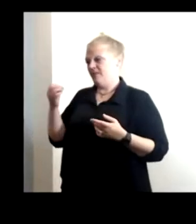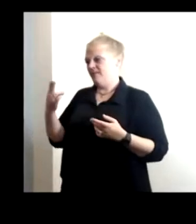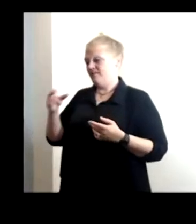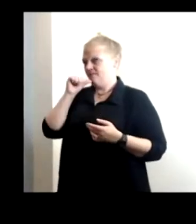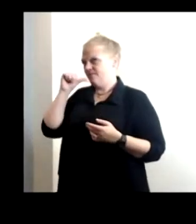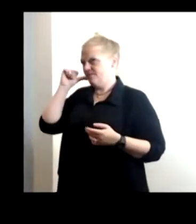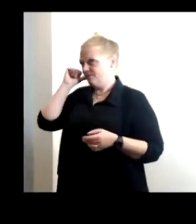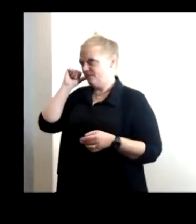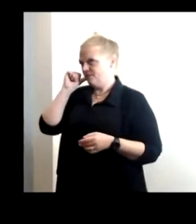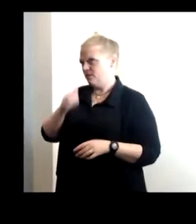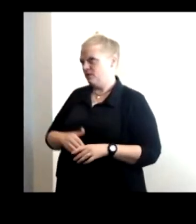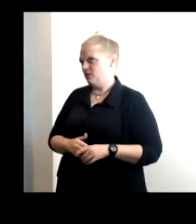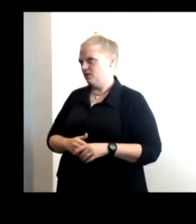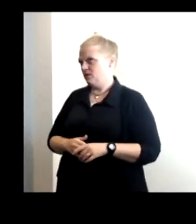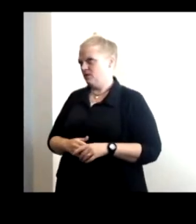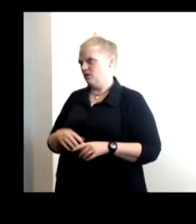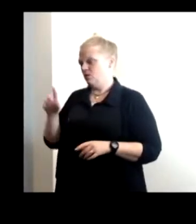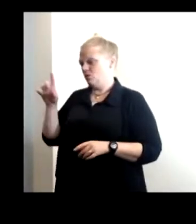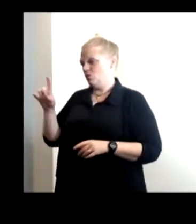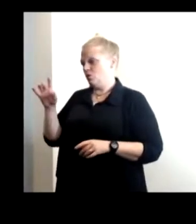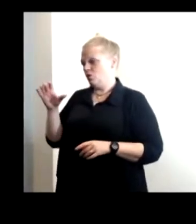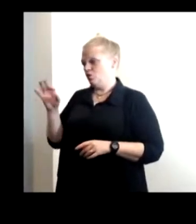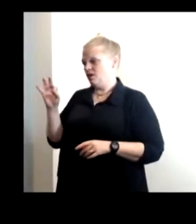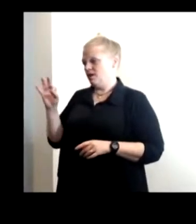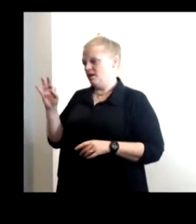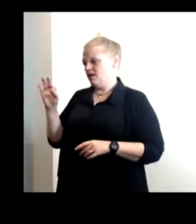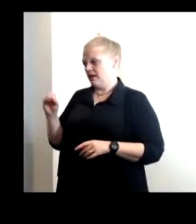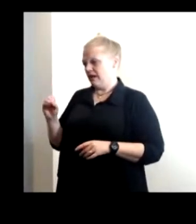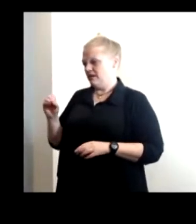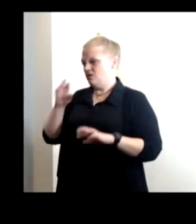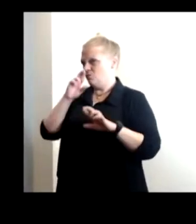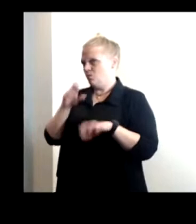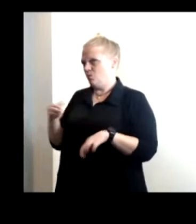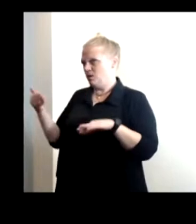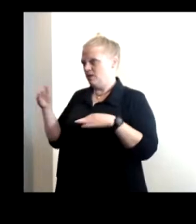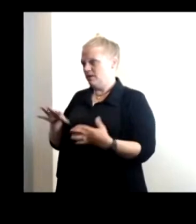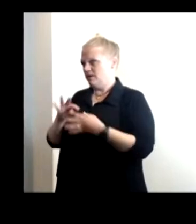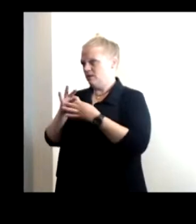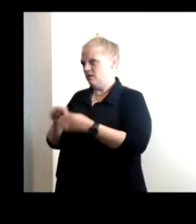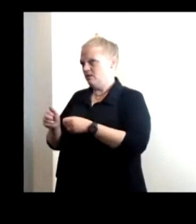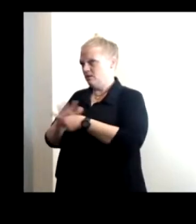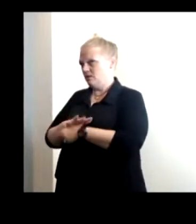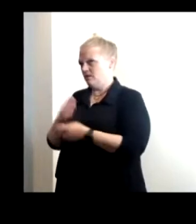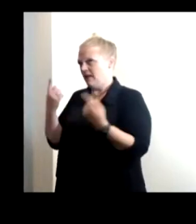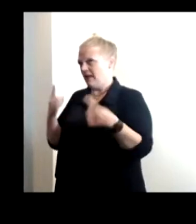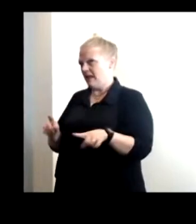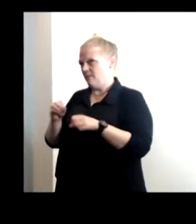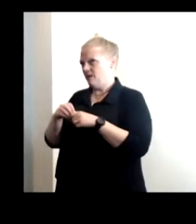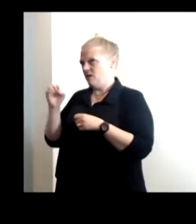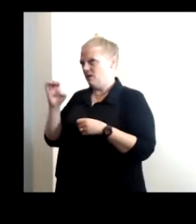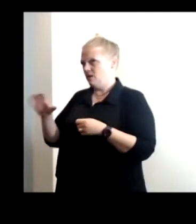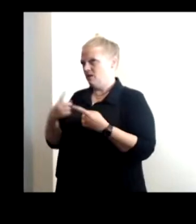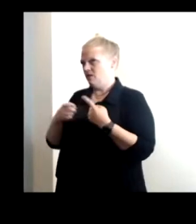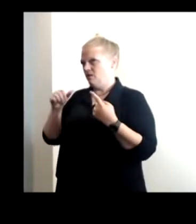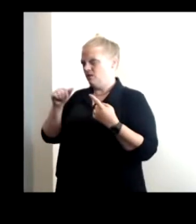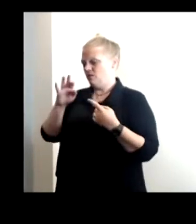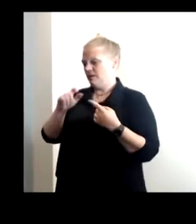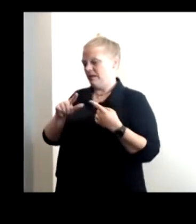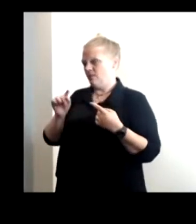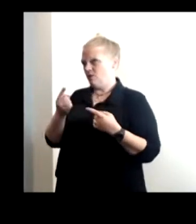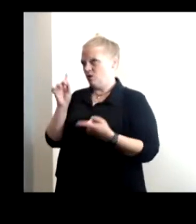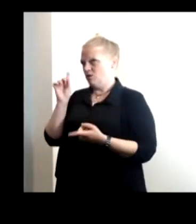yesterday, of the 190 reported deaths due to COVID-19 that occurred in Erie County from April 1